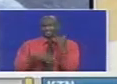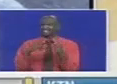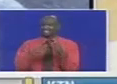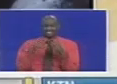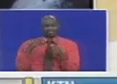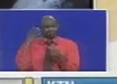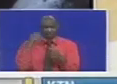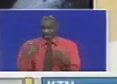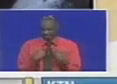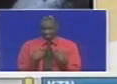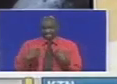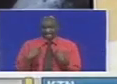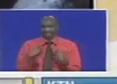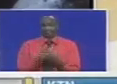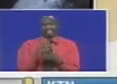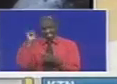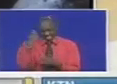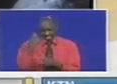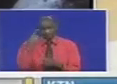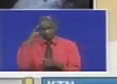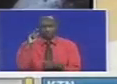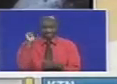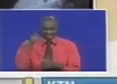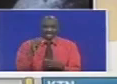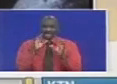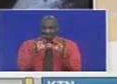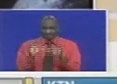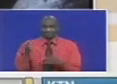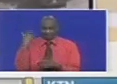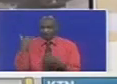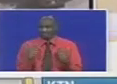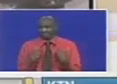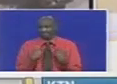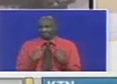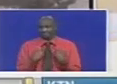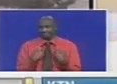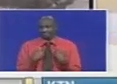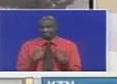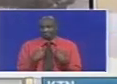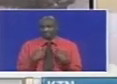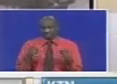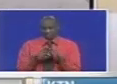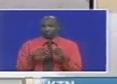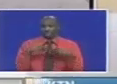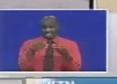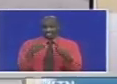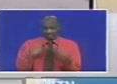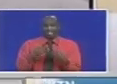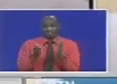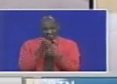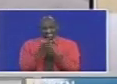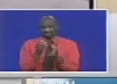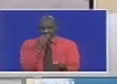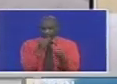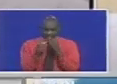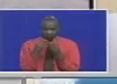And there was a Kenyans for Kenya campaign. And there were these plans to, as much as we're given immediate relief aid